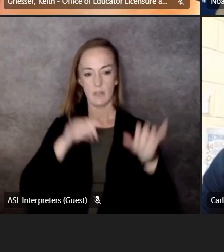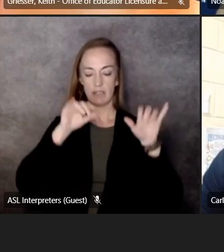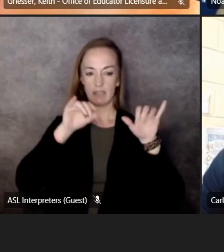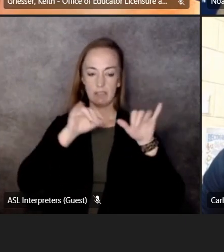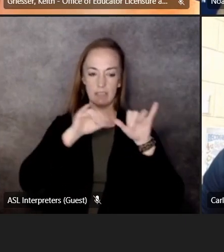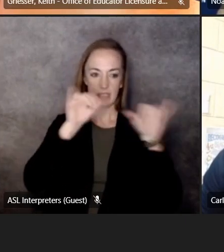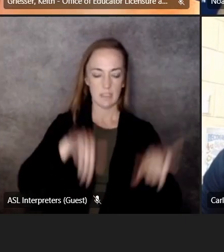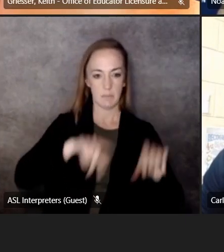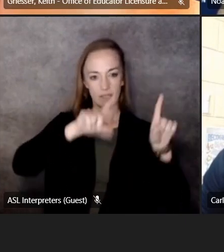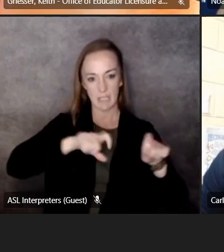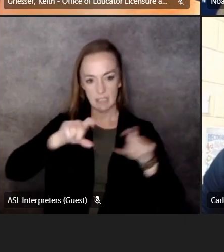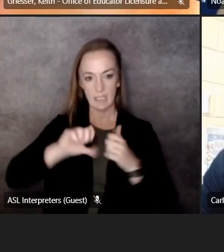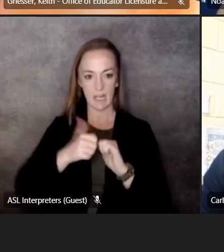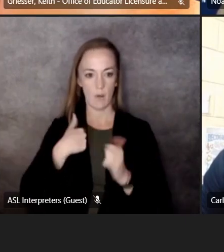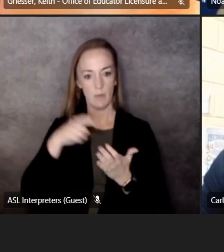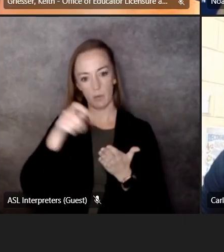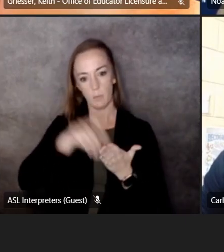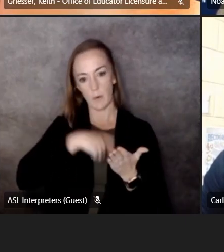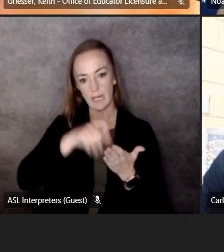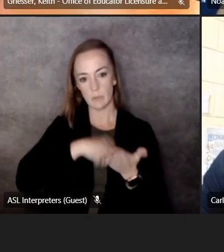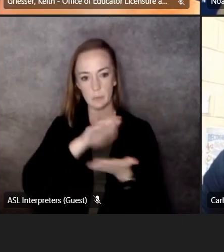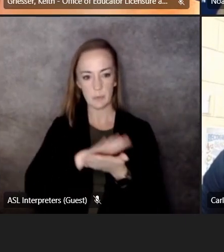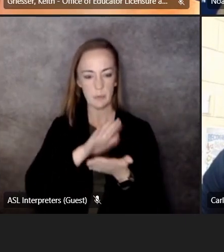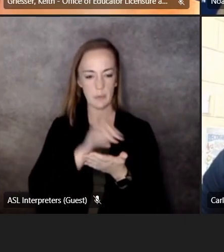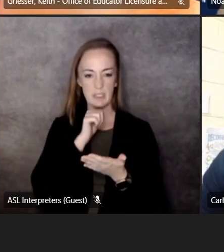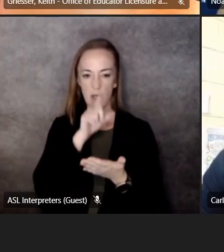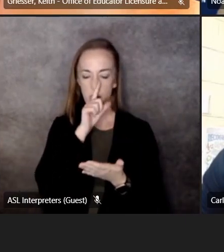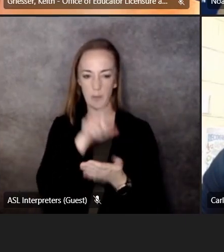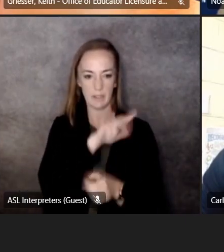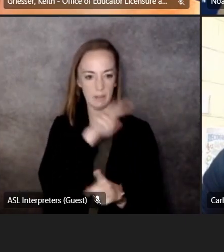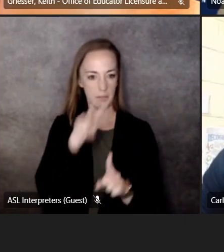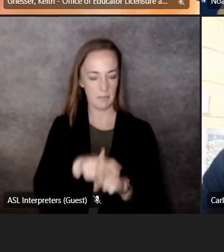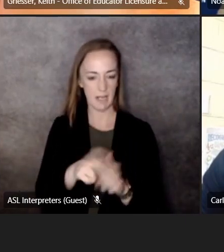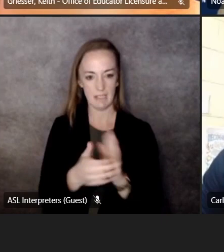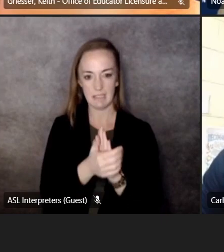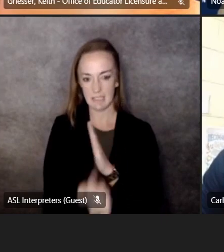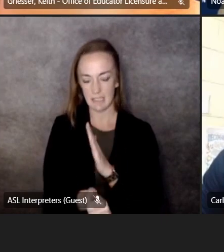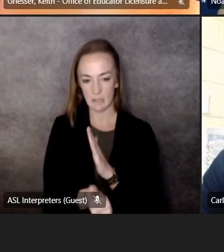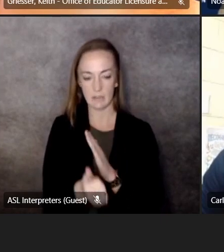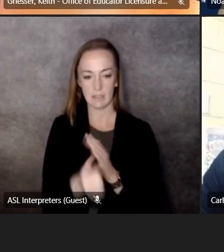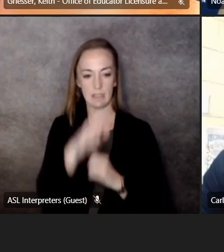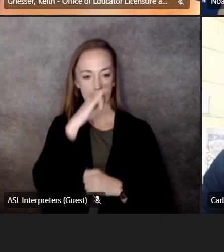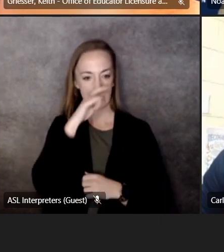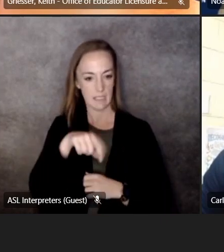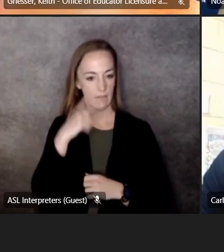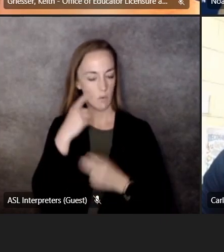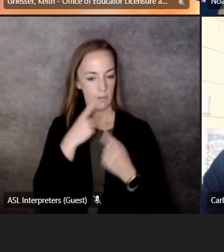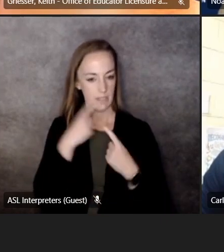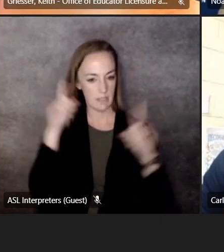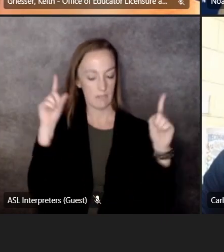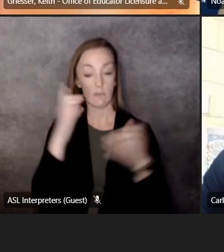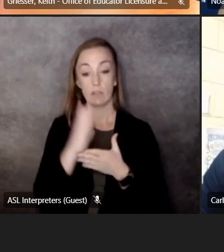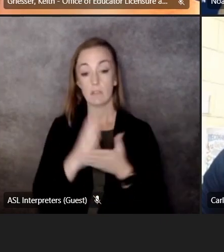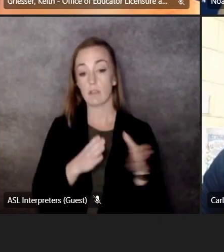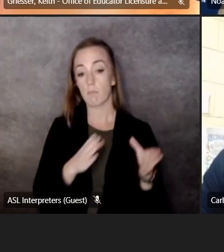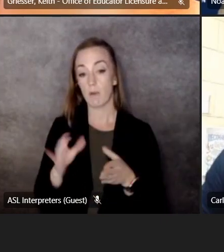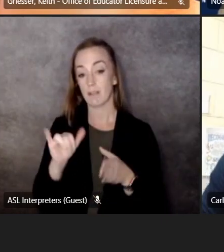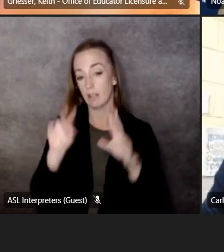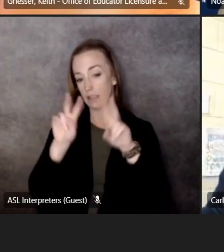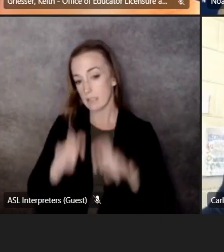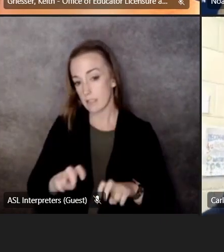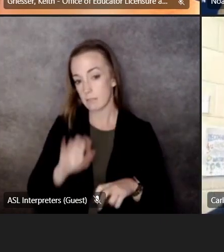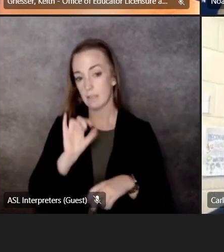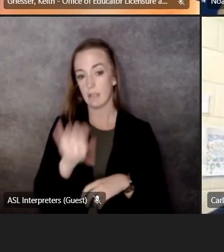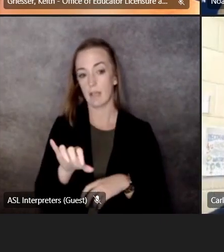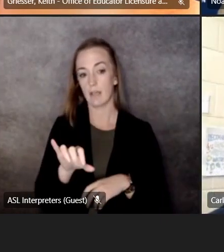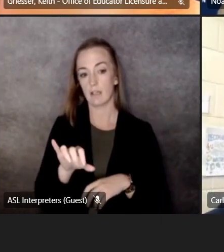didn't connect well to the kinds of skills that kids need to be successful. And in some ways, those assessments and